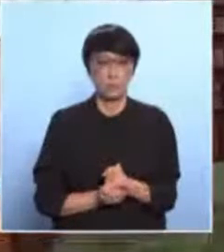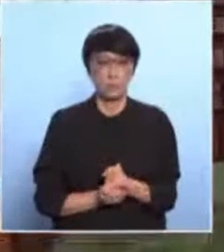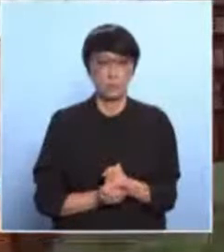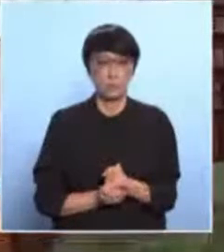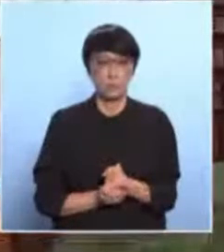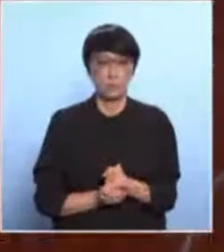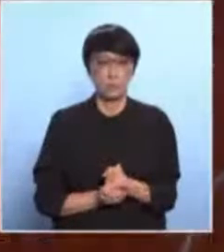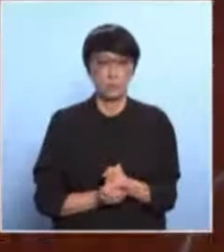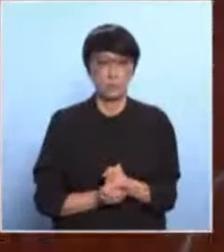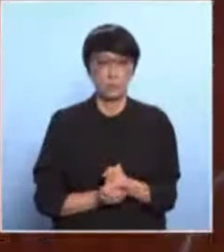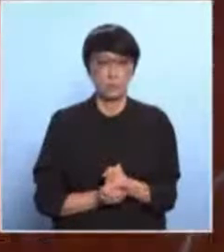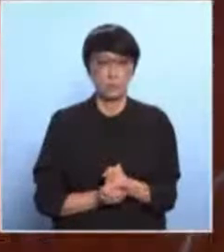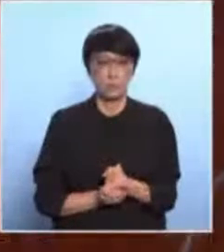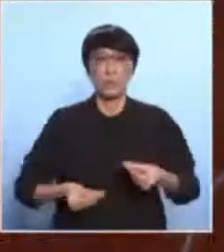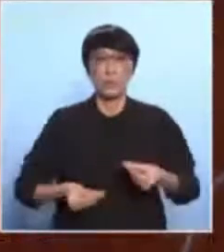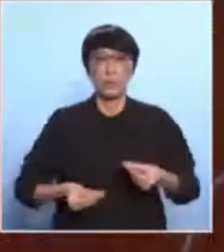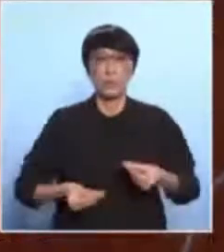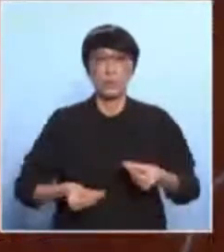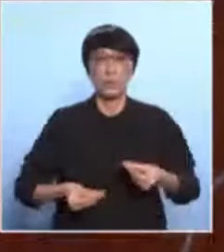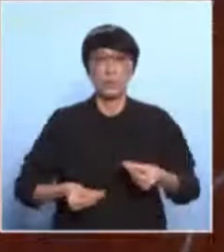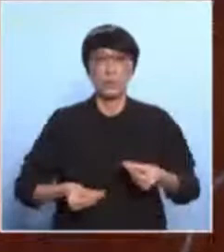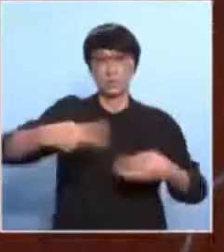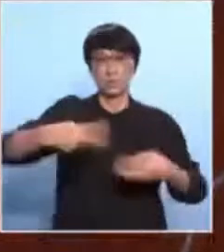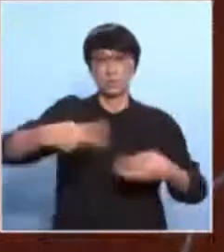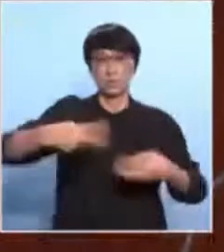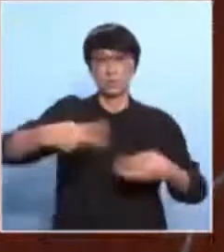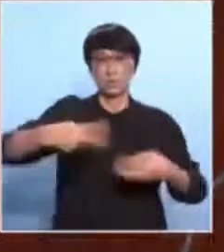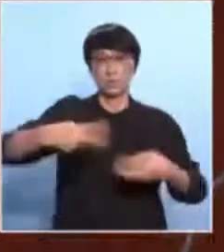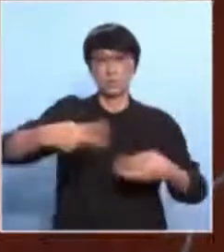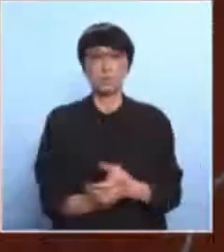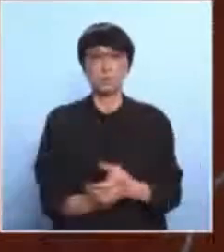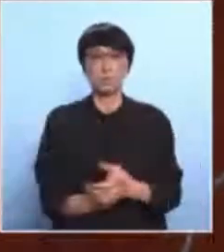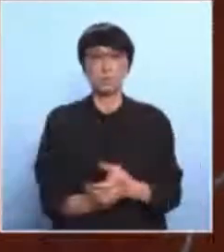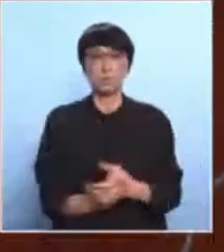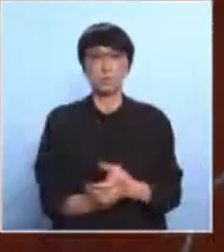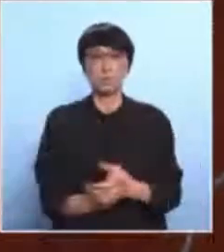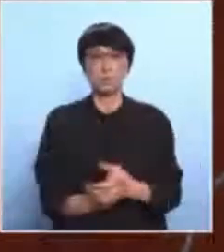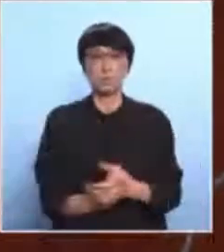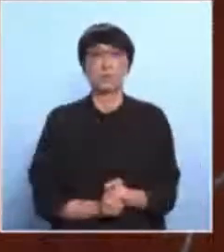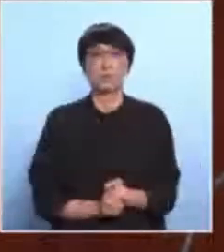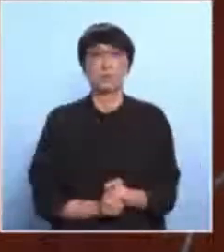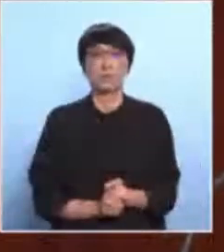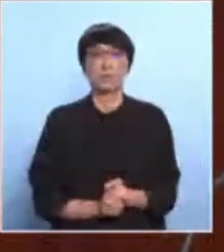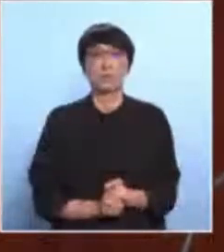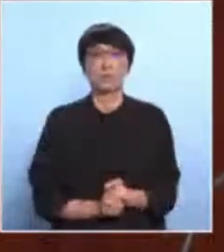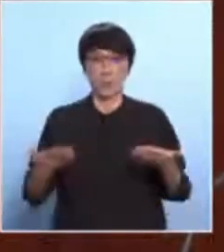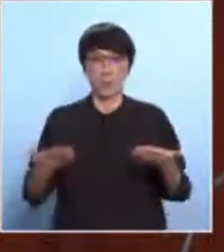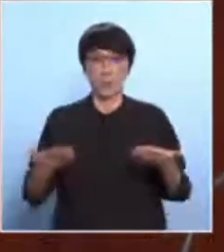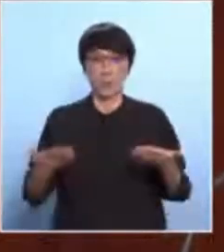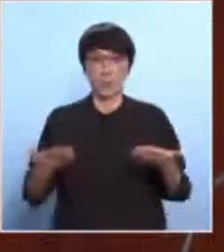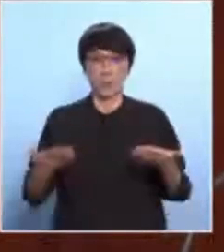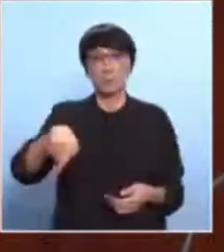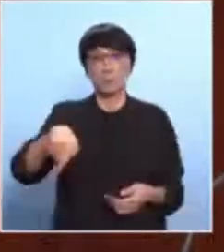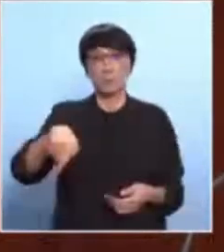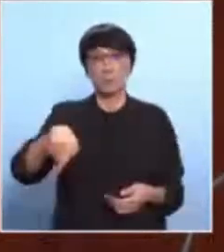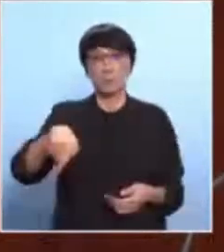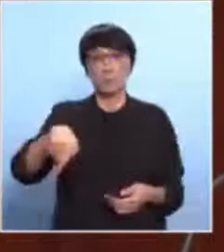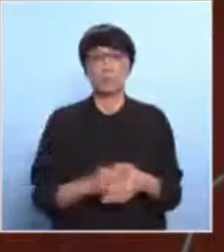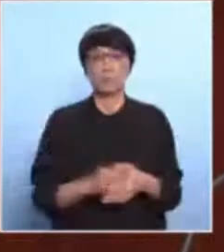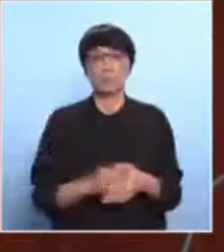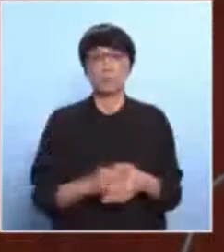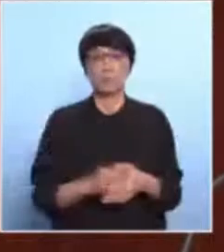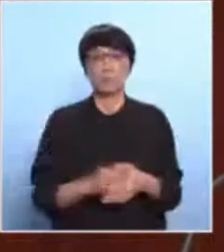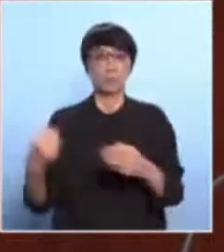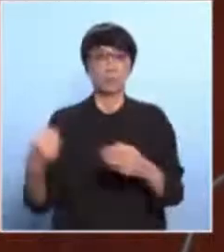Release development potential. We will also optimize the use of existing land to unleash development